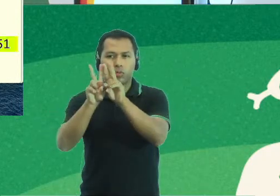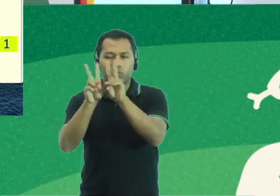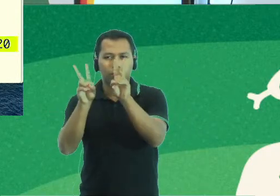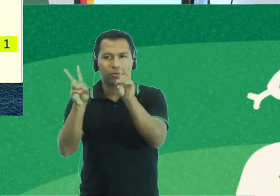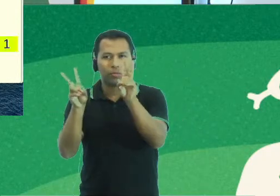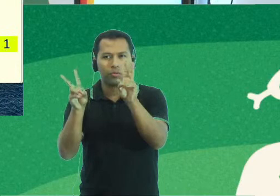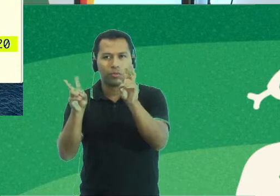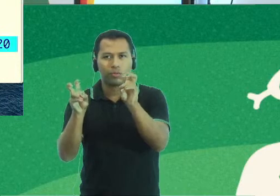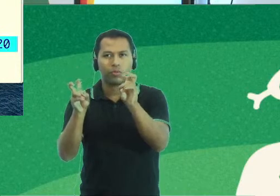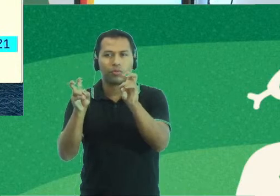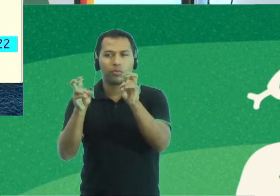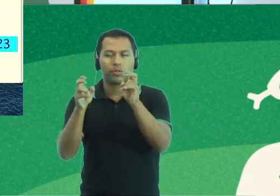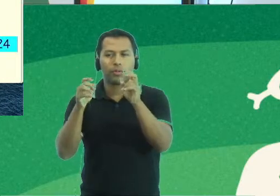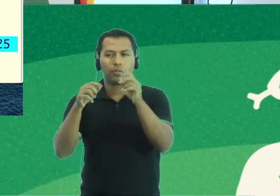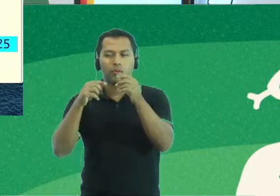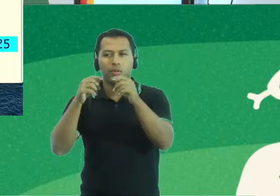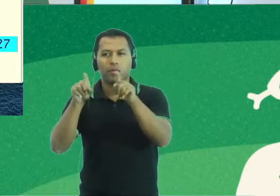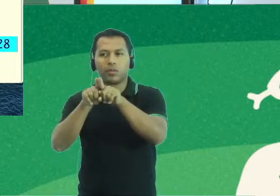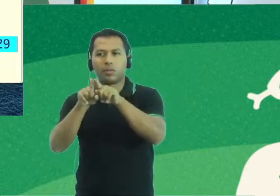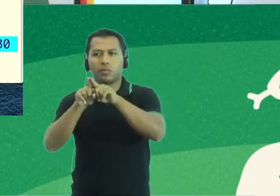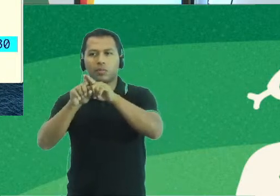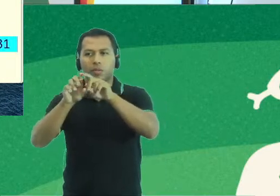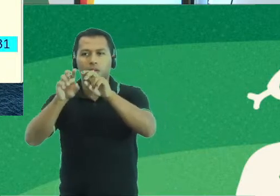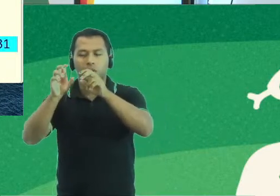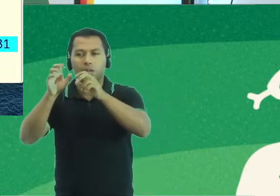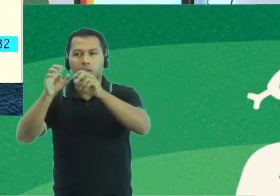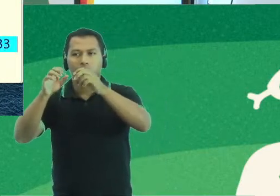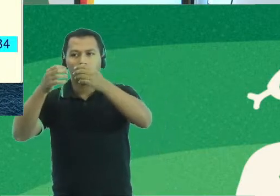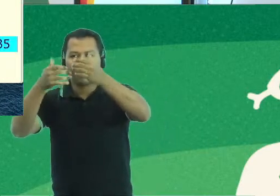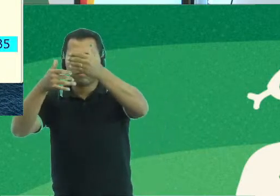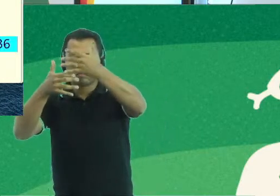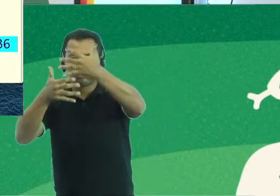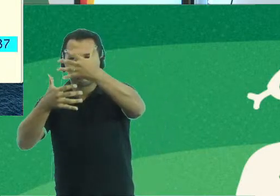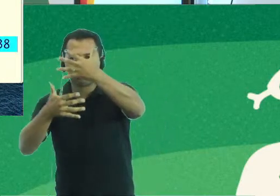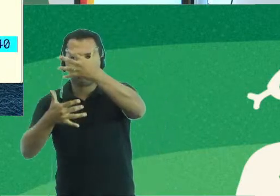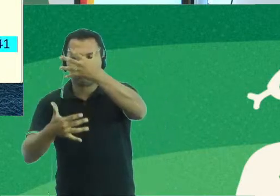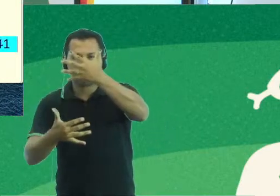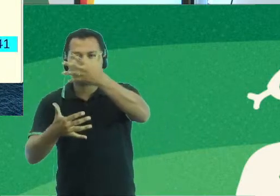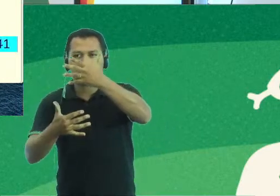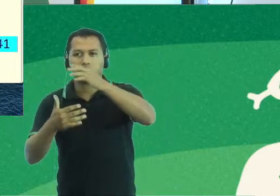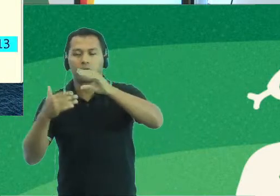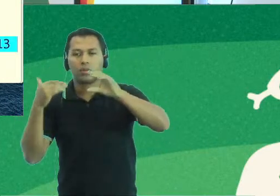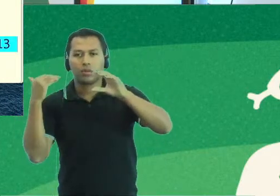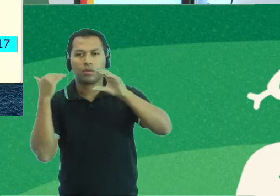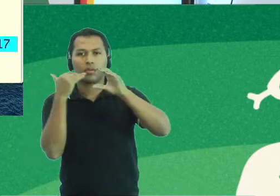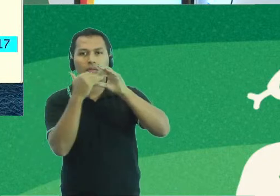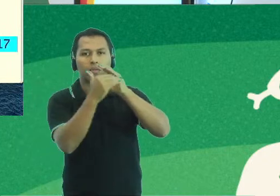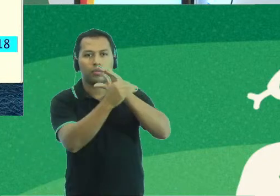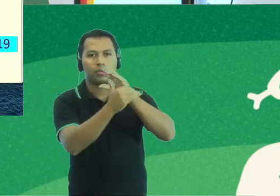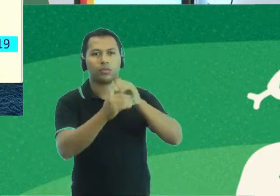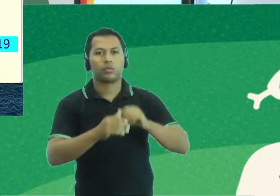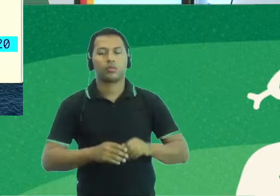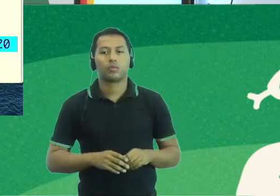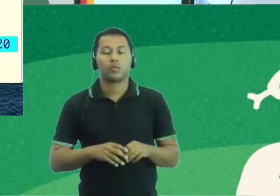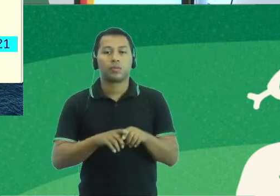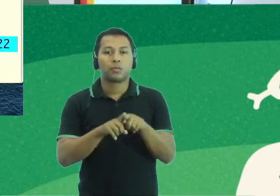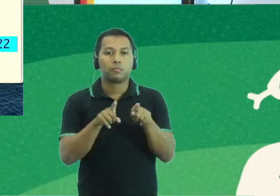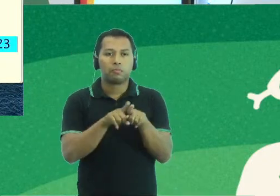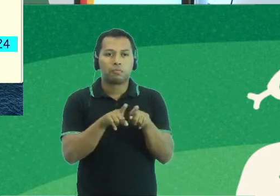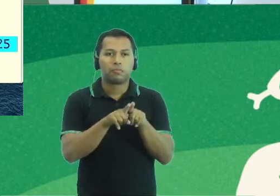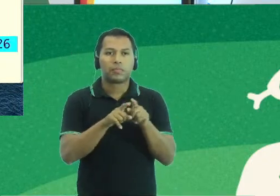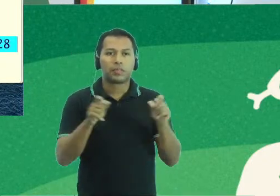email. So over here, we're gonna send this out. So you're going to say you're sending from this email, you're